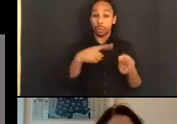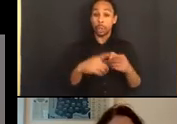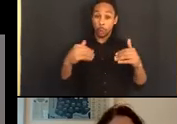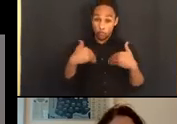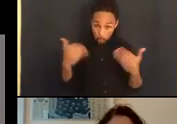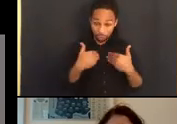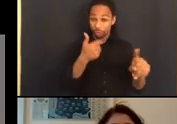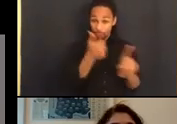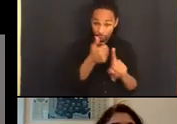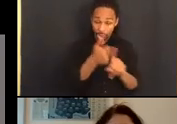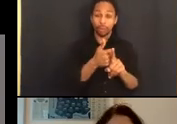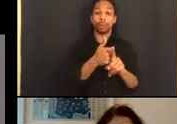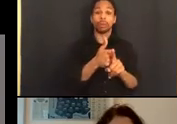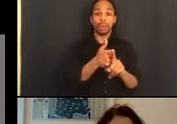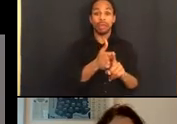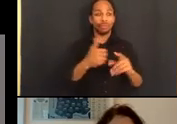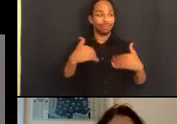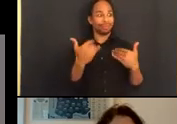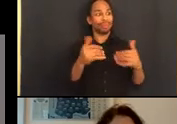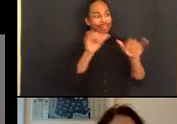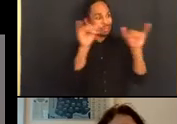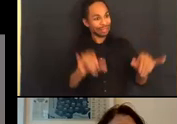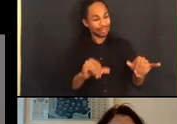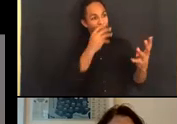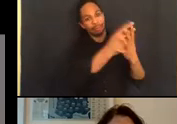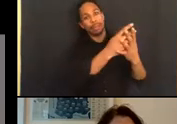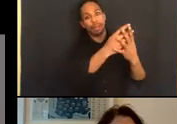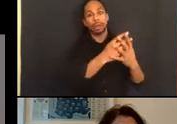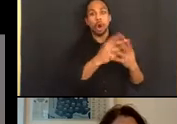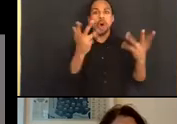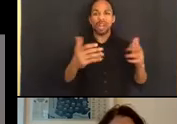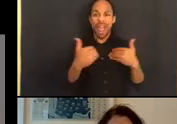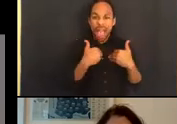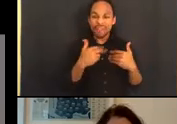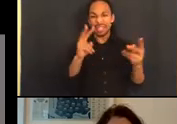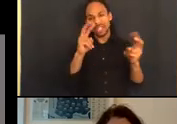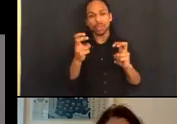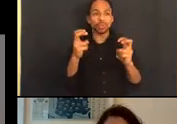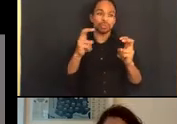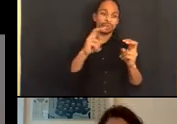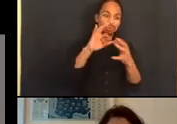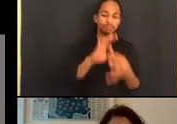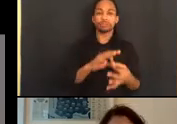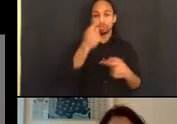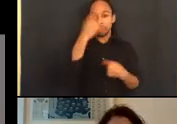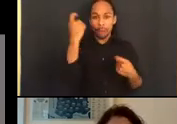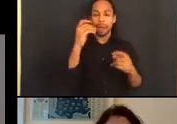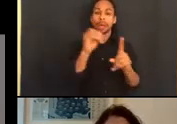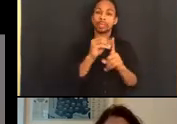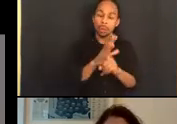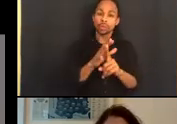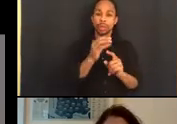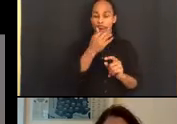in the juvenile justice system already predisposed to have issues surrounding trauma and trauma exposure, as my